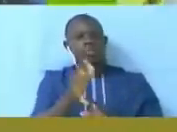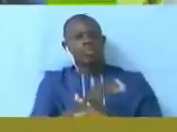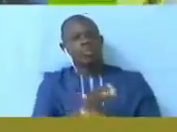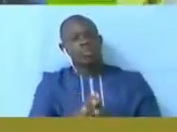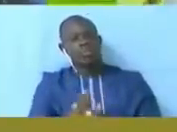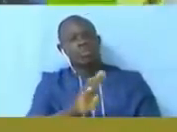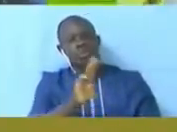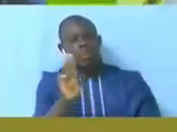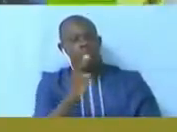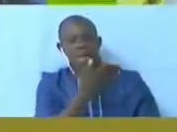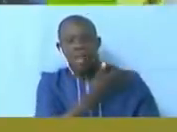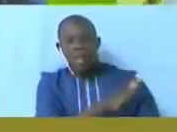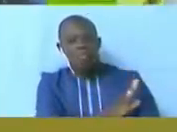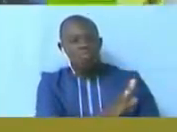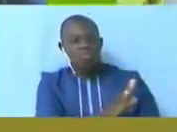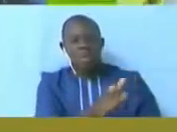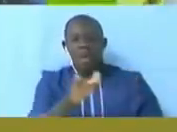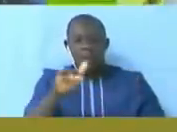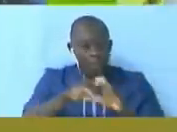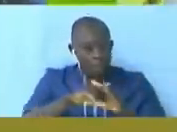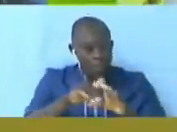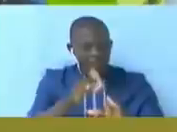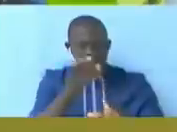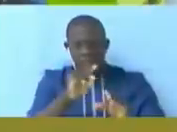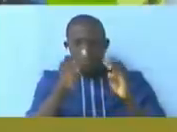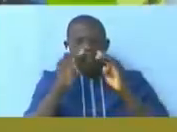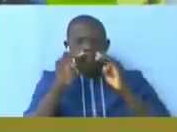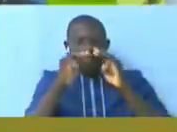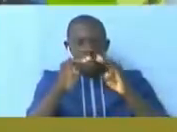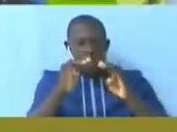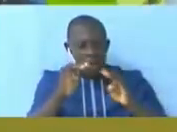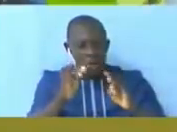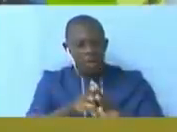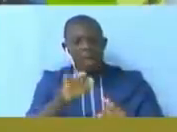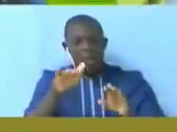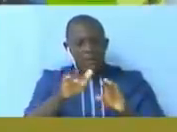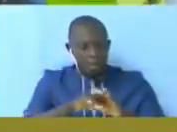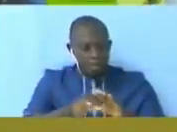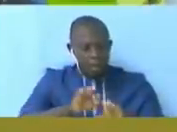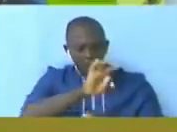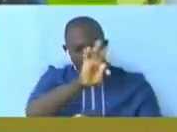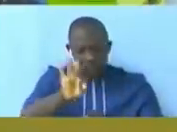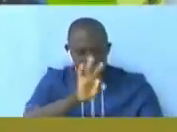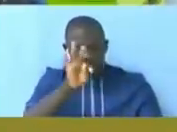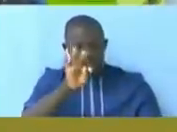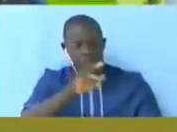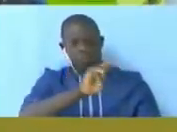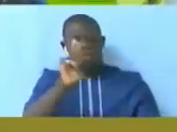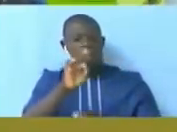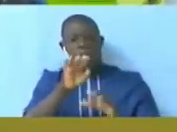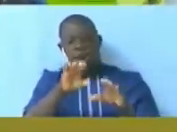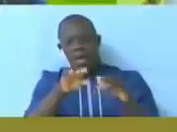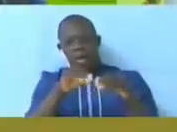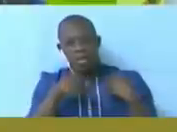wouldn't allow members of the press and members of the families of the accused